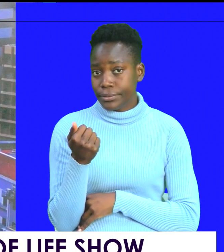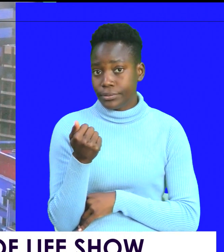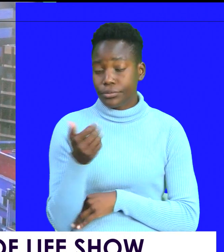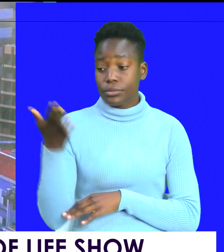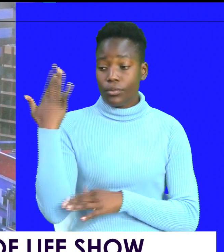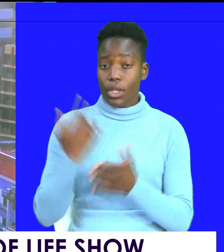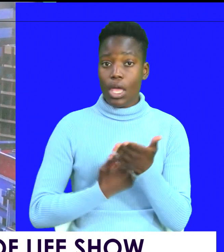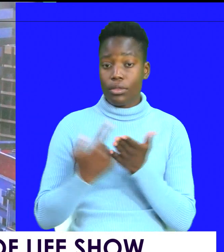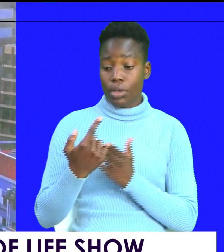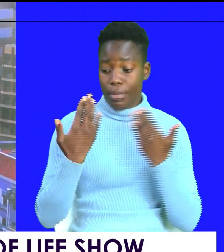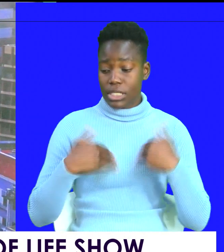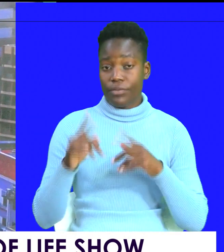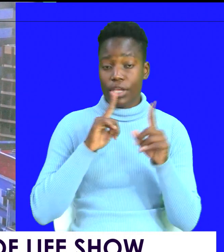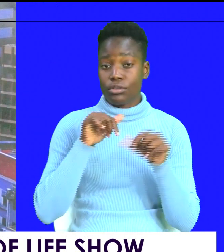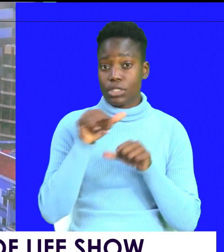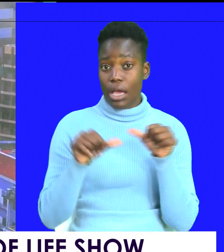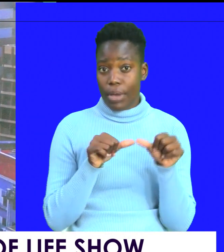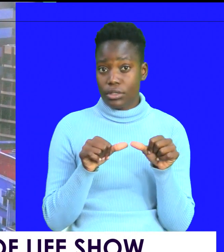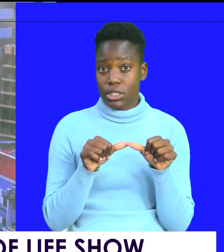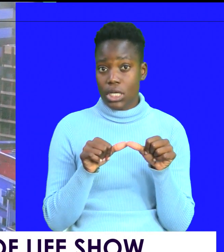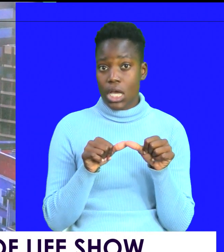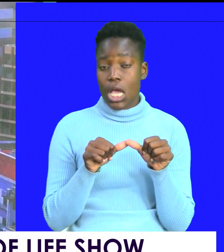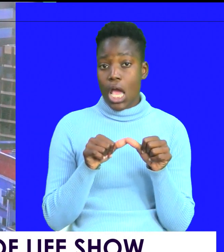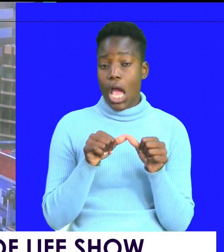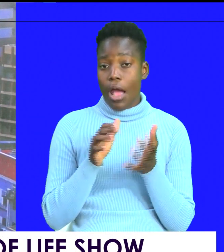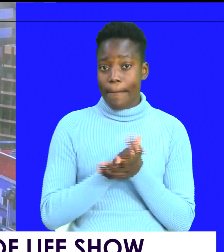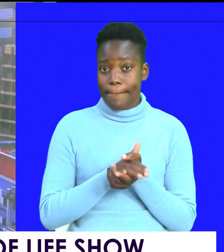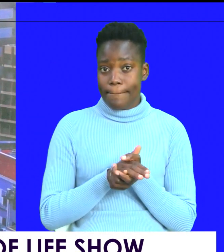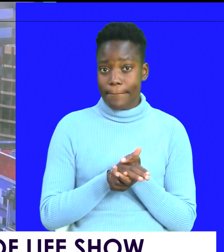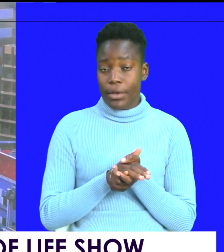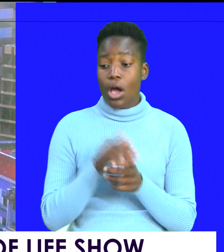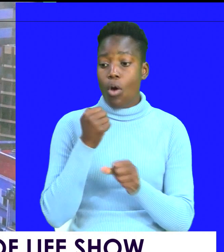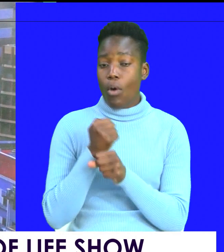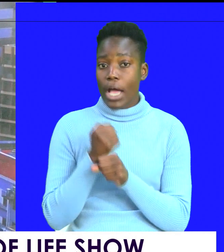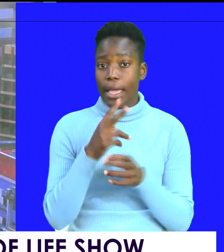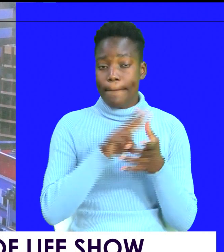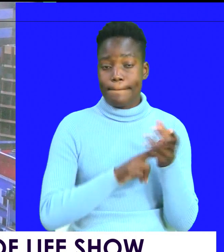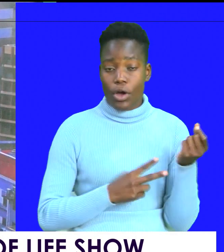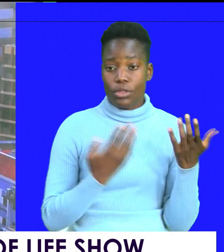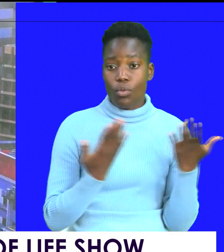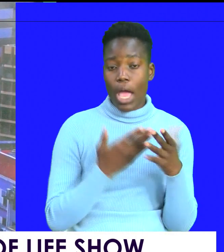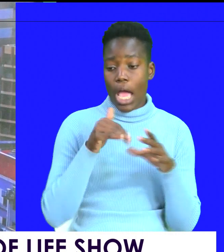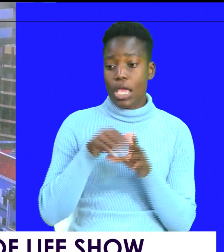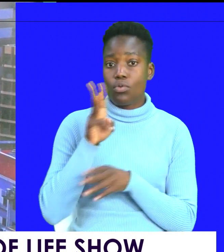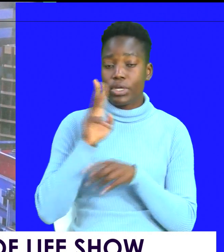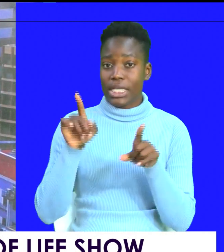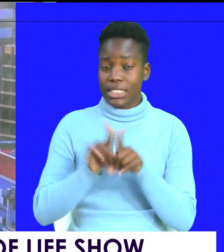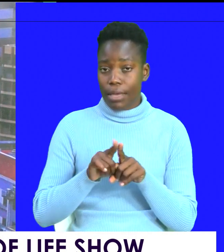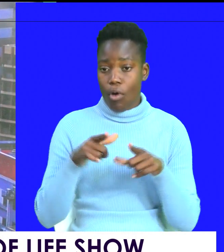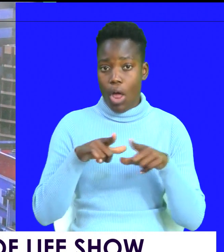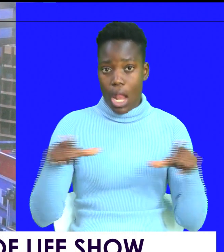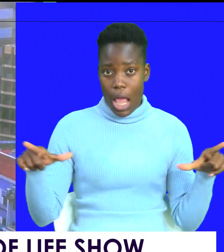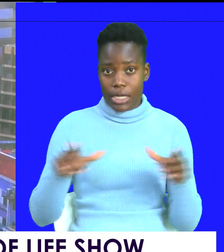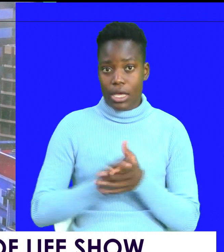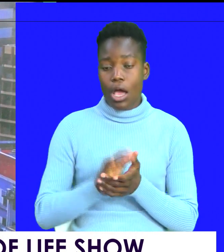Last week I spoke about a crocodile operating both in water and on land. And then